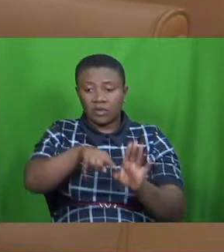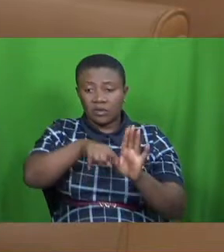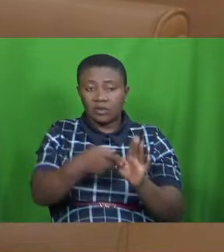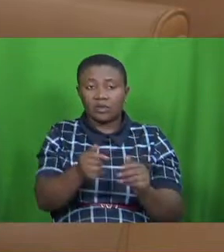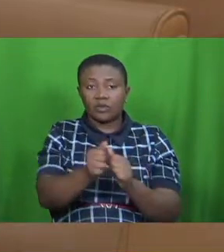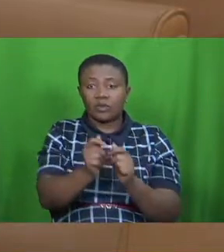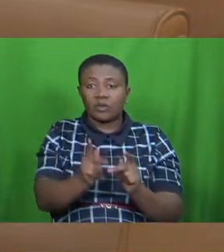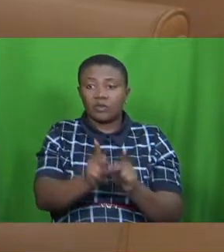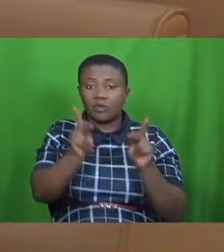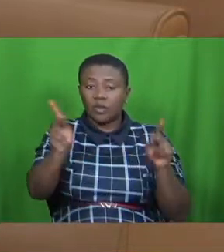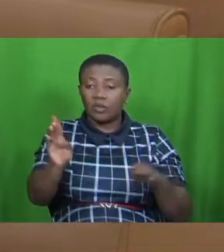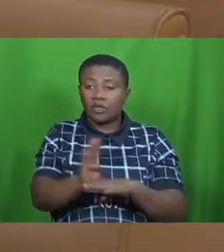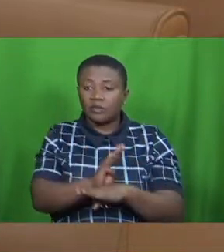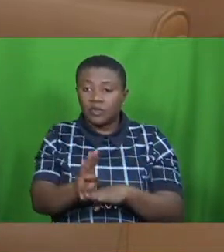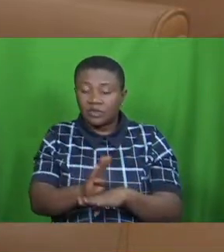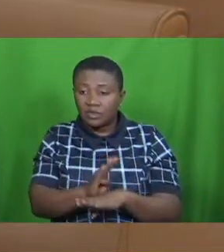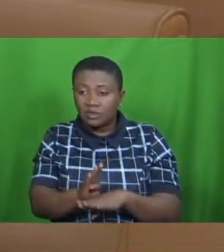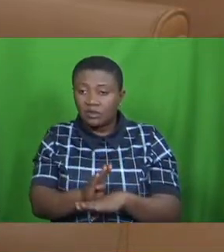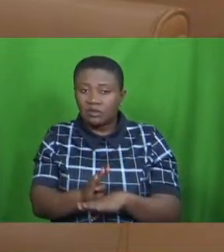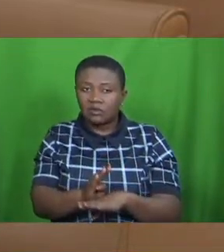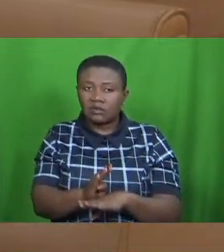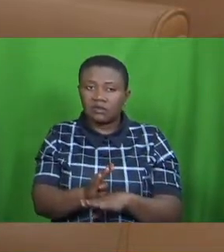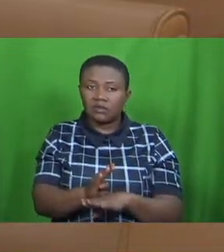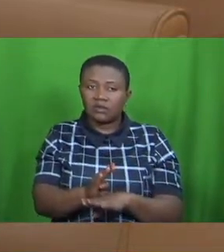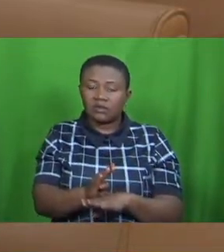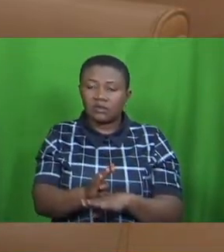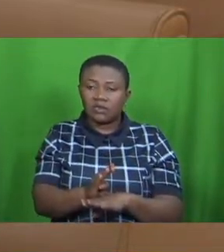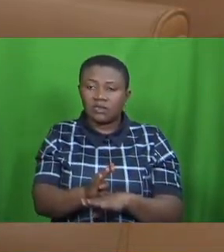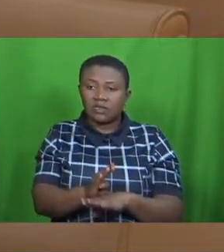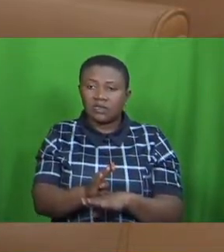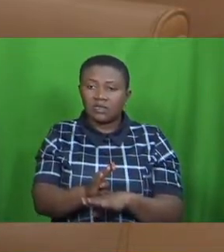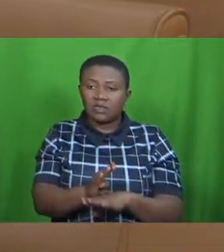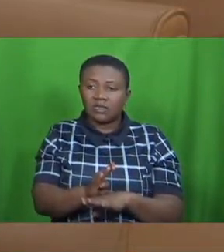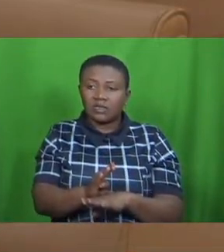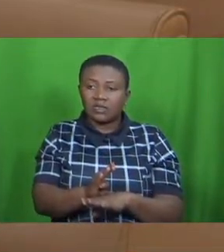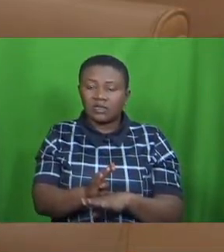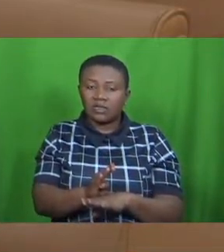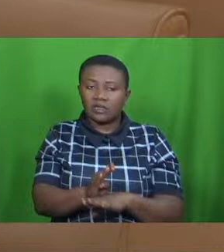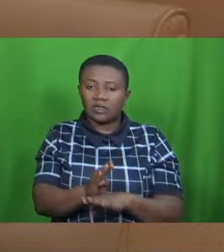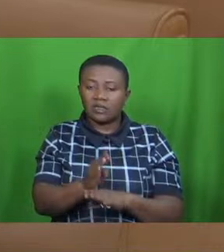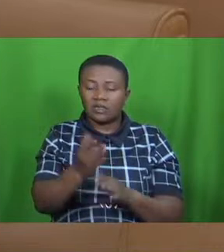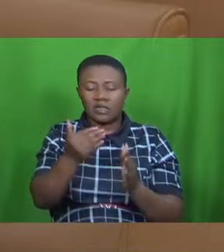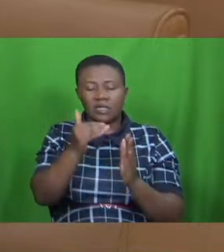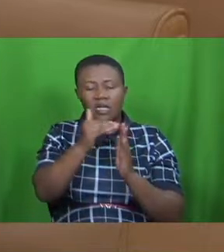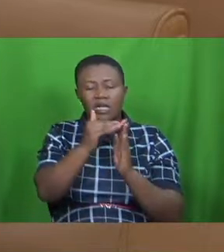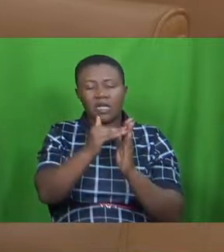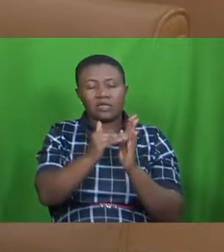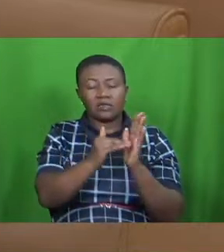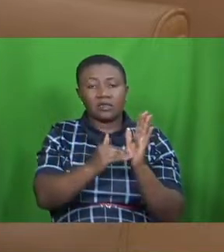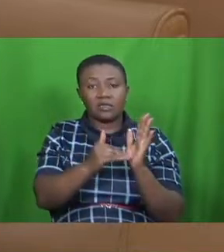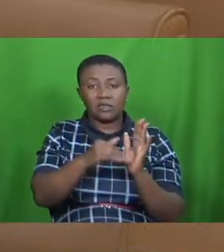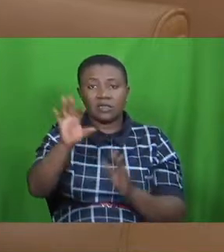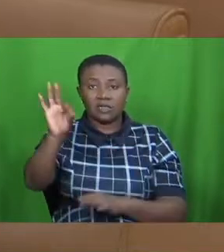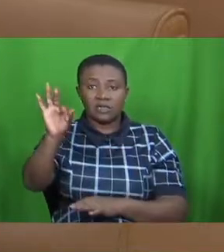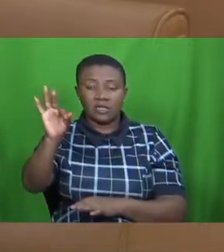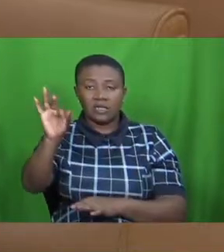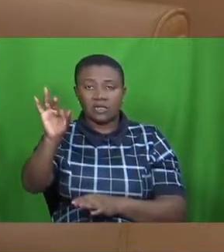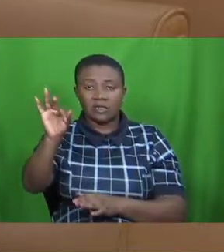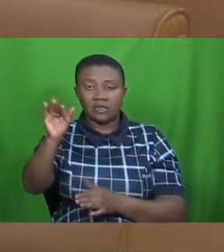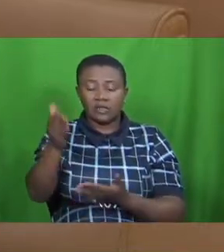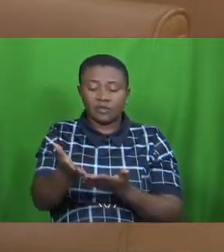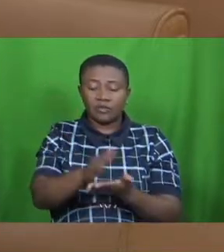business and go on to take item 19 on page